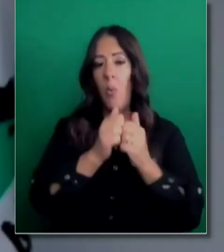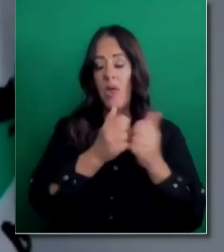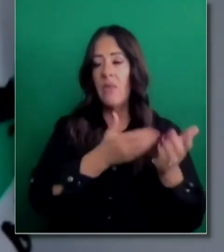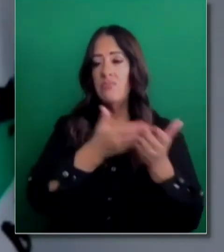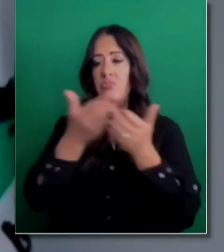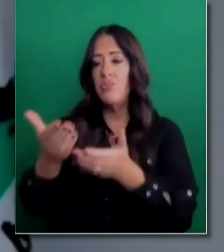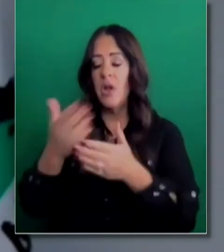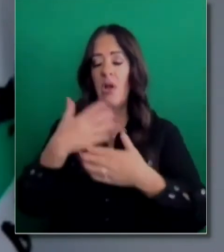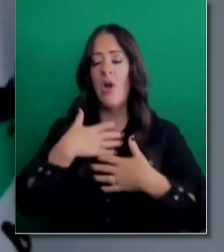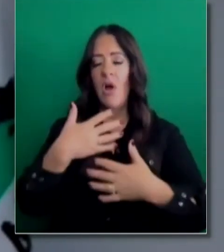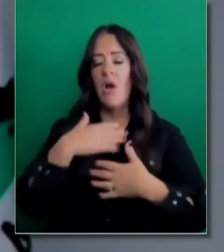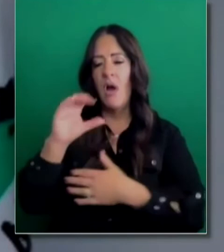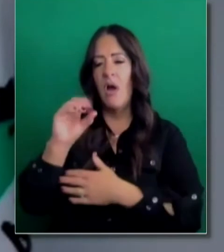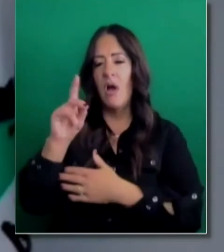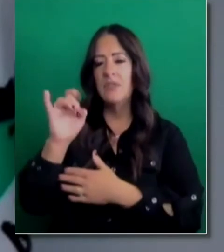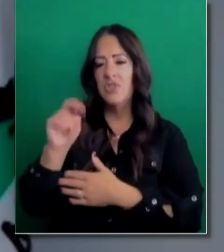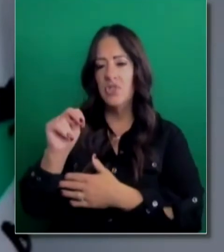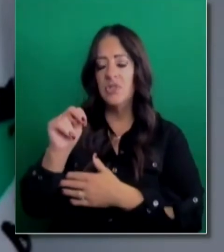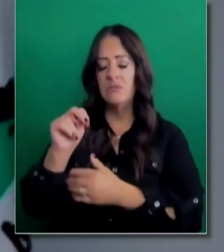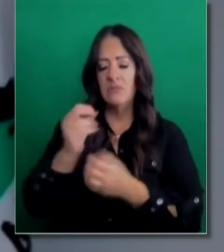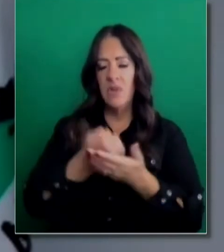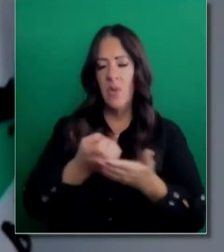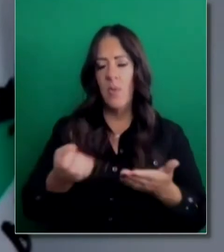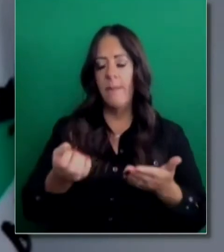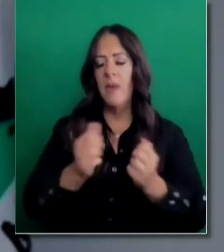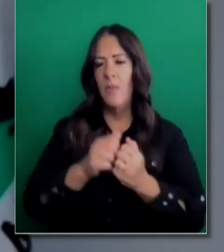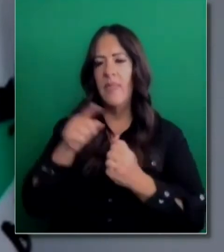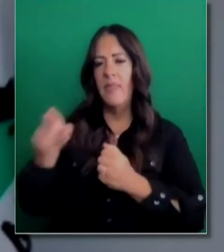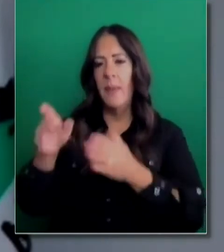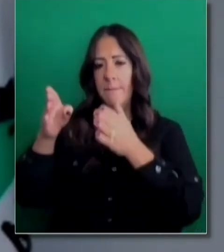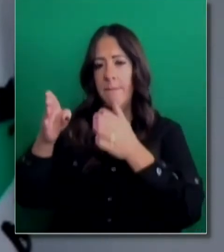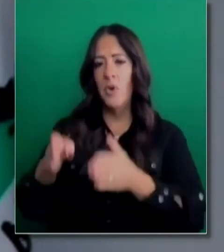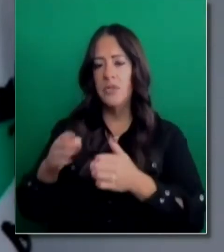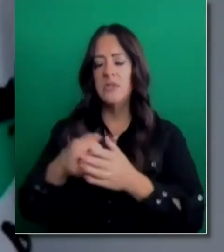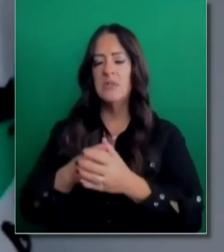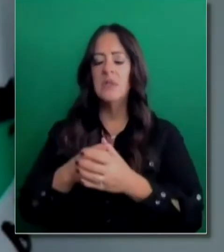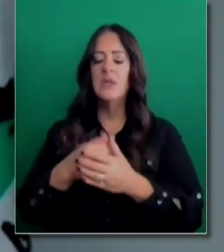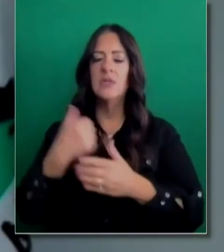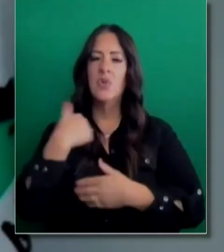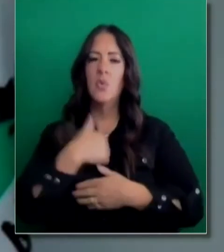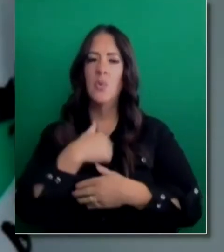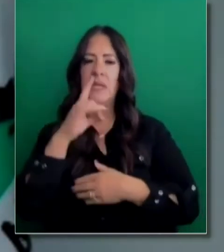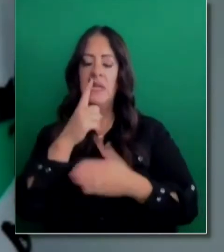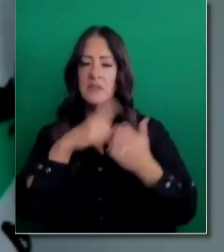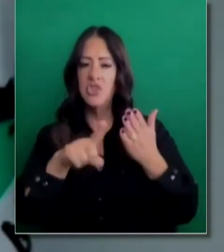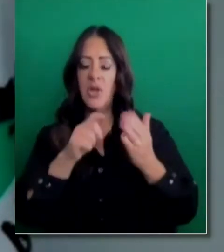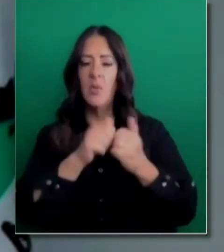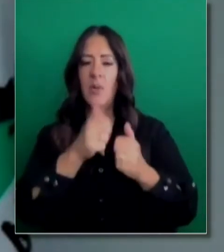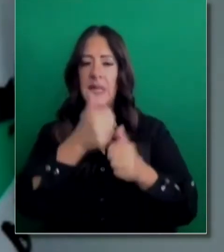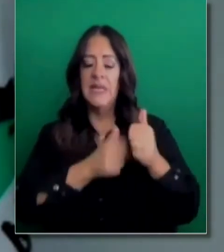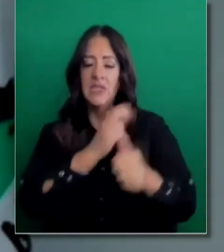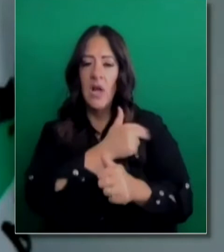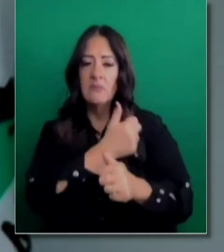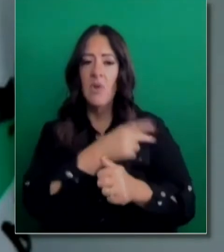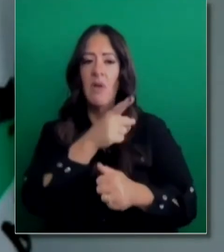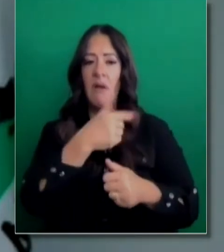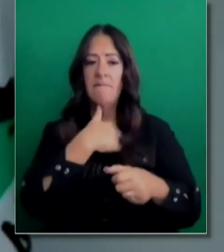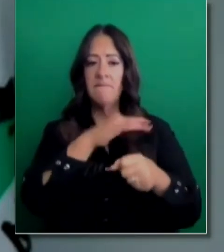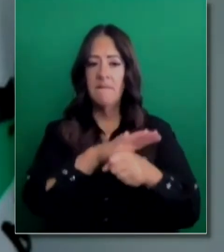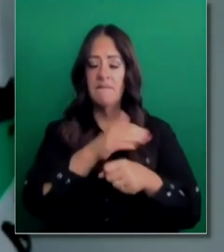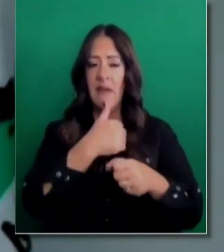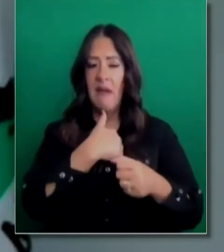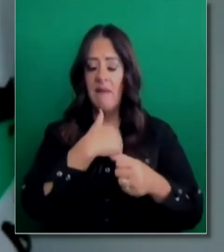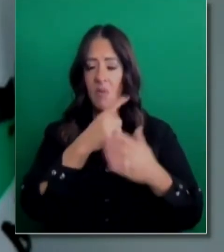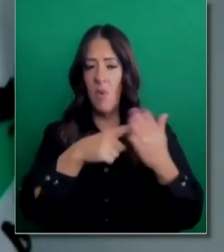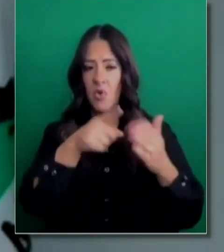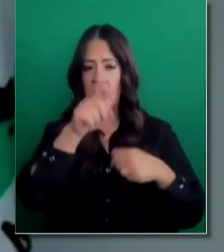addressing the supply within the specific hospital systems, making sure that the county